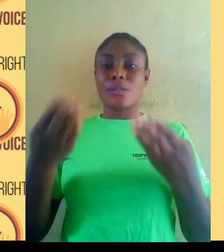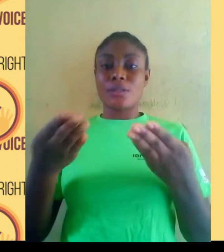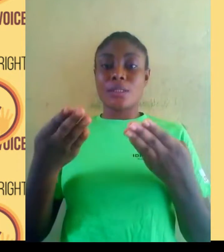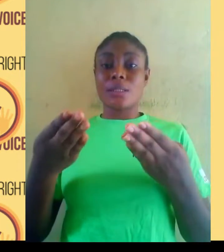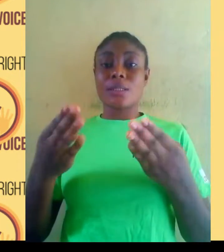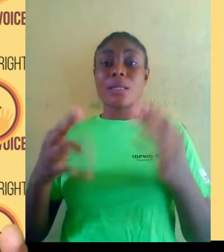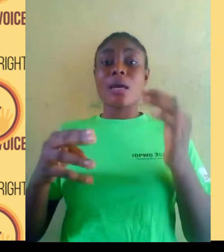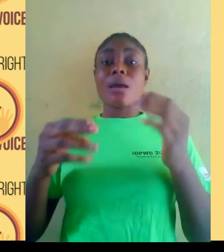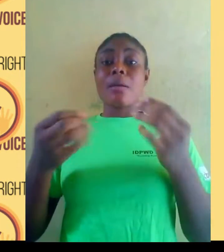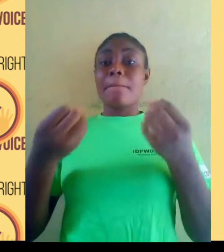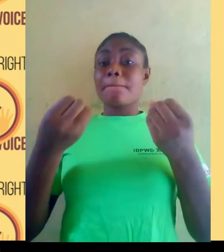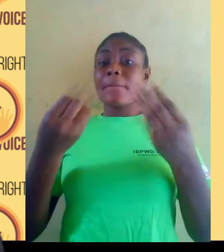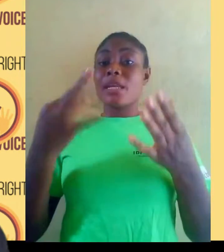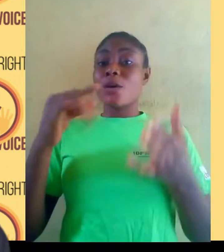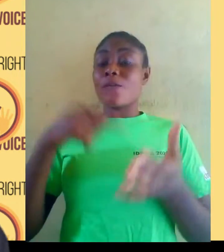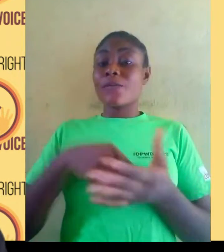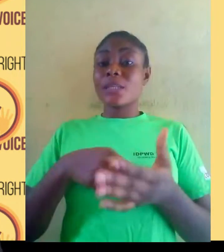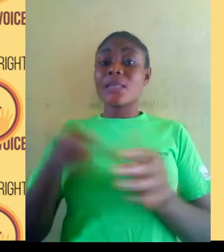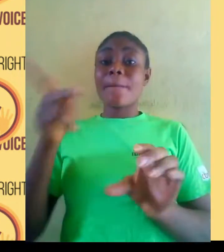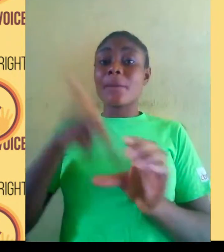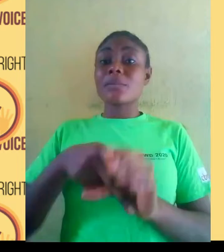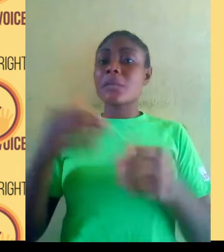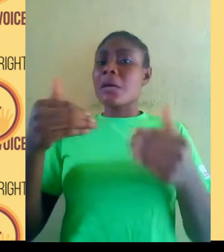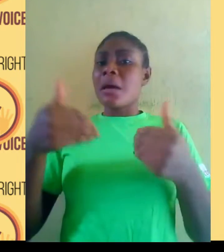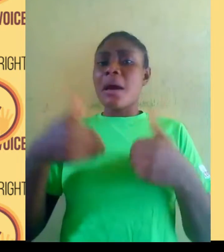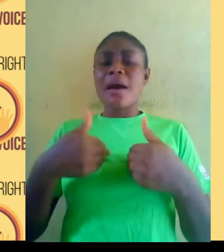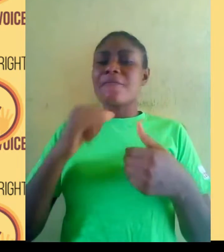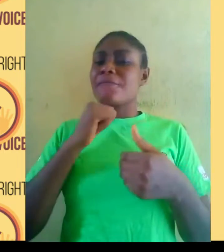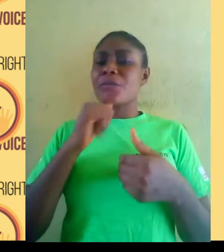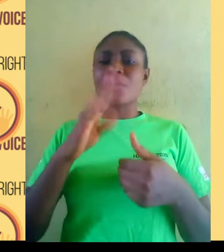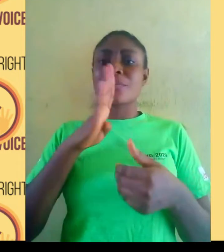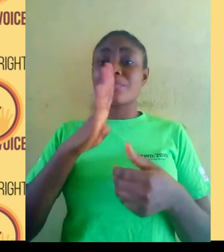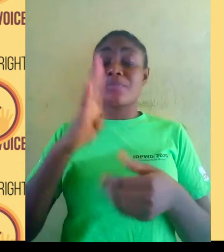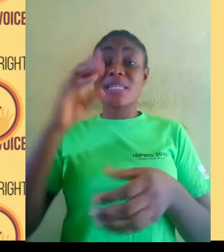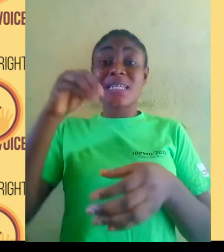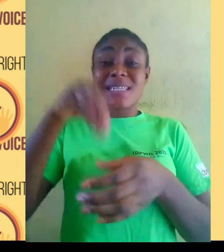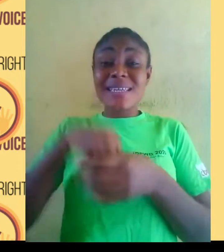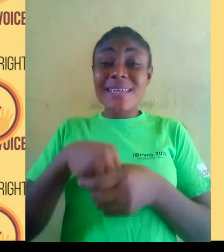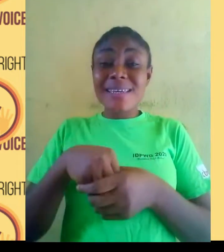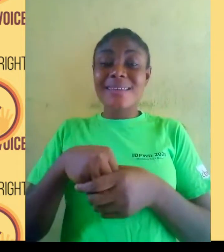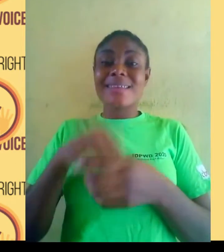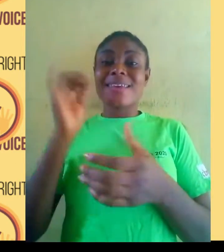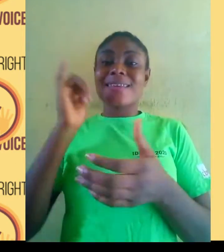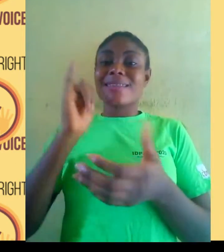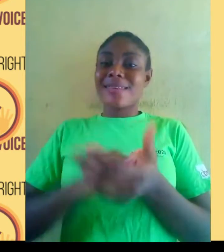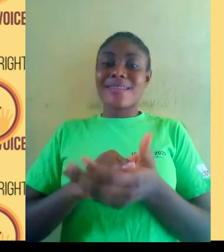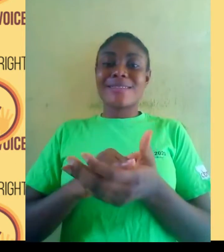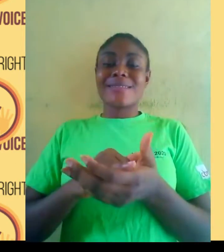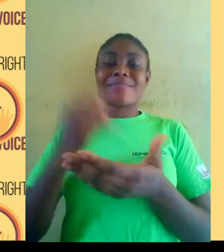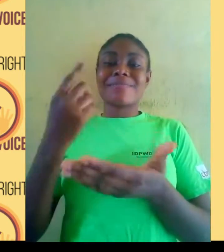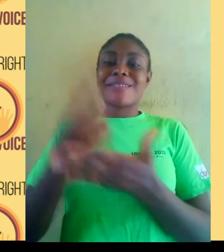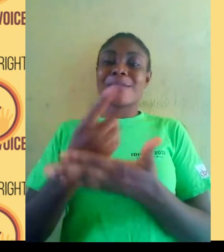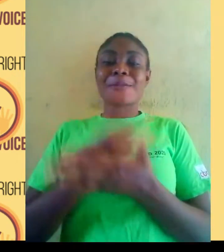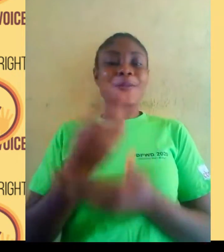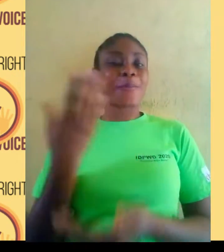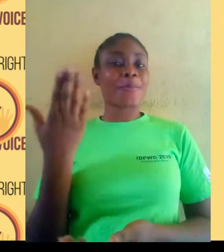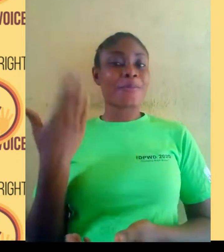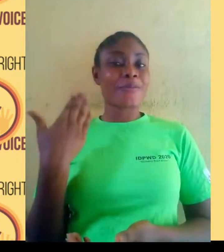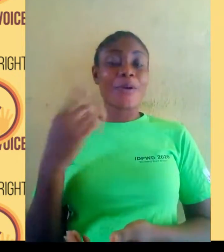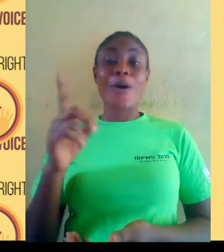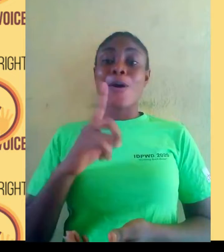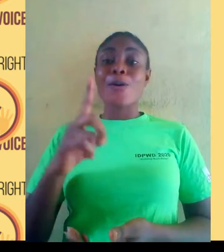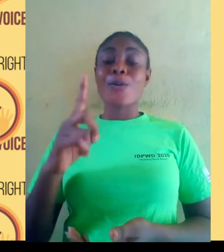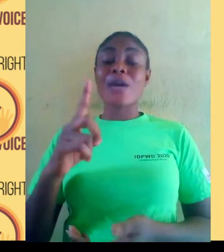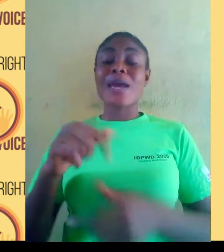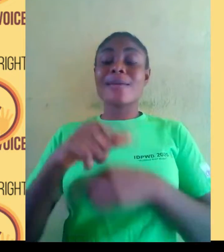suggested. A lot of the participants of the conference hadn't been in such a conversation where